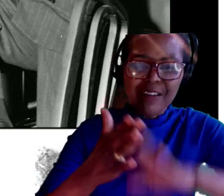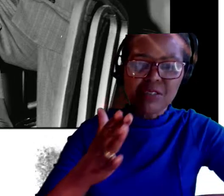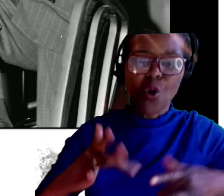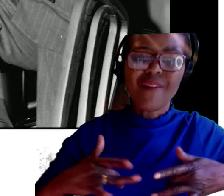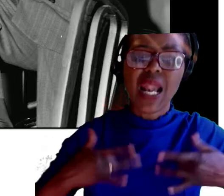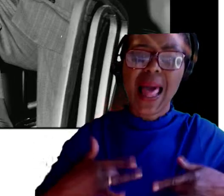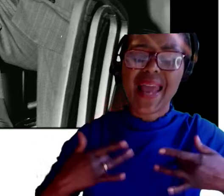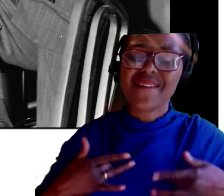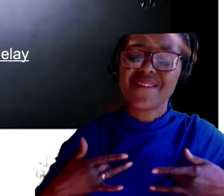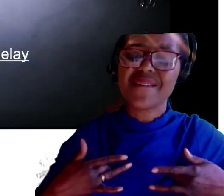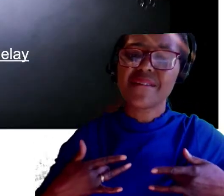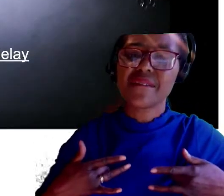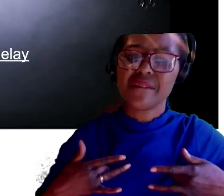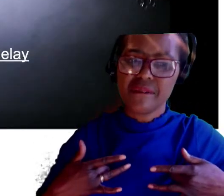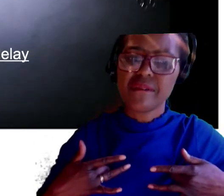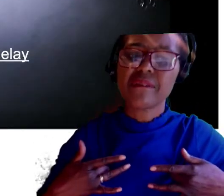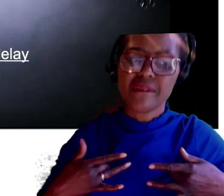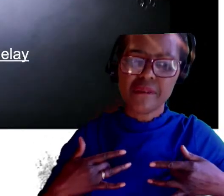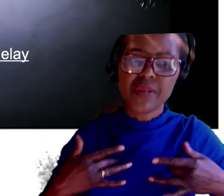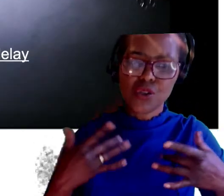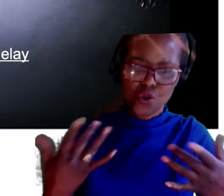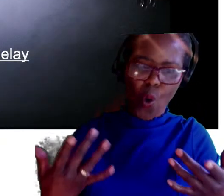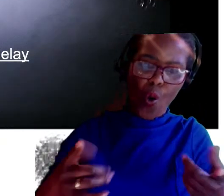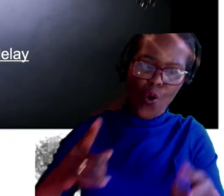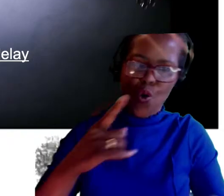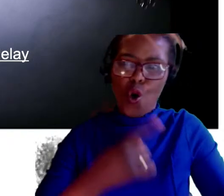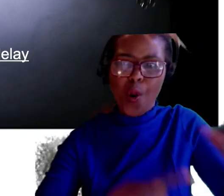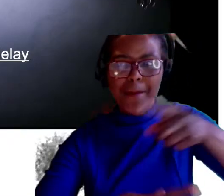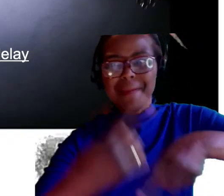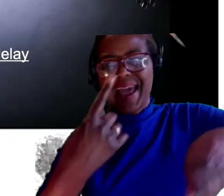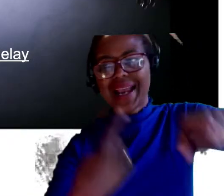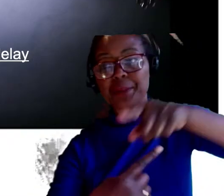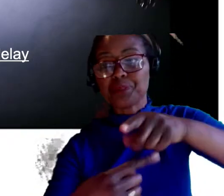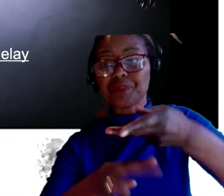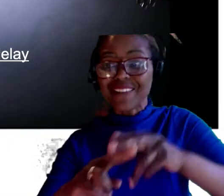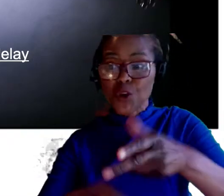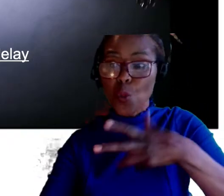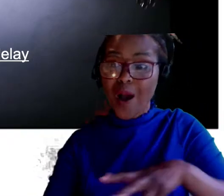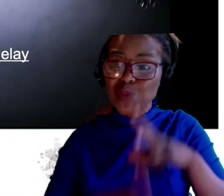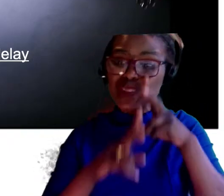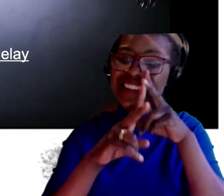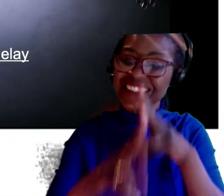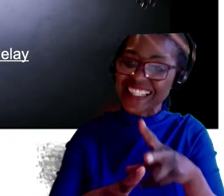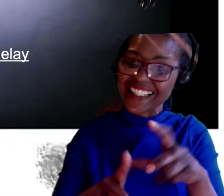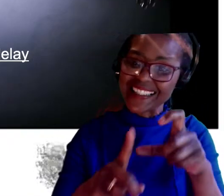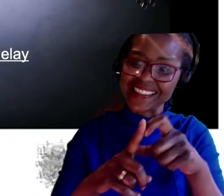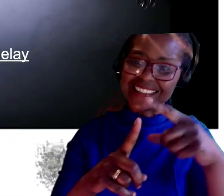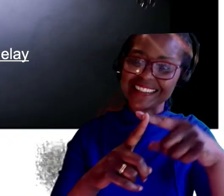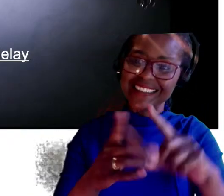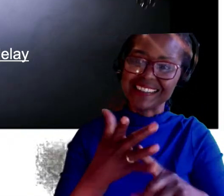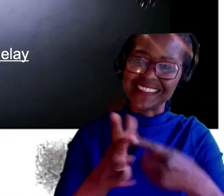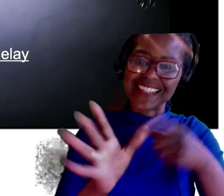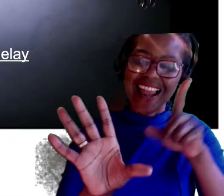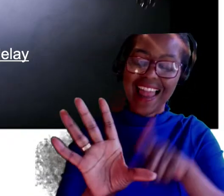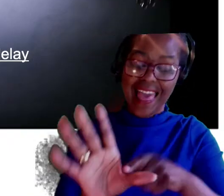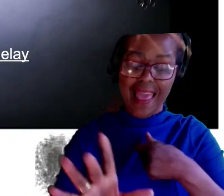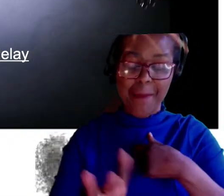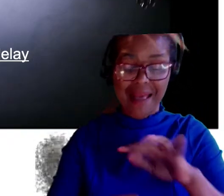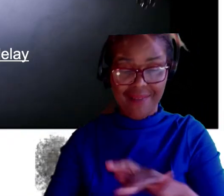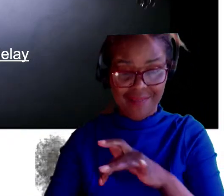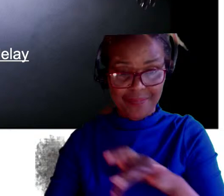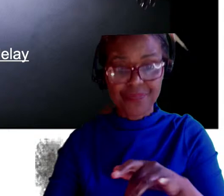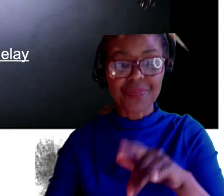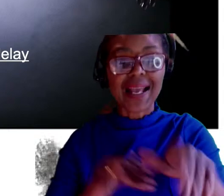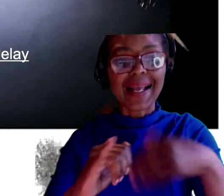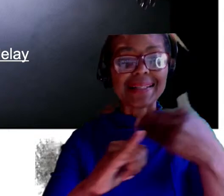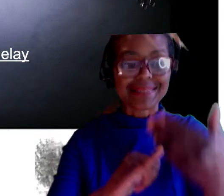So wrapping us up and back to the present, if you'd like to see Delay, here's the plug. It's on at Bristol Old Vic until July the 5th. If you're